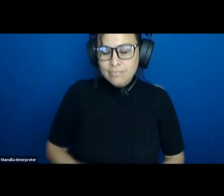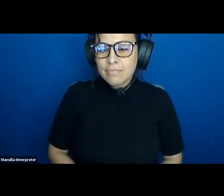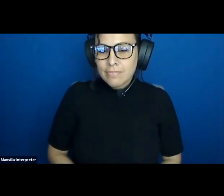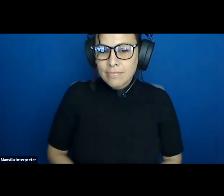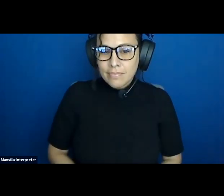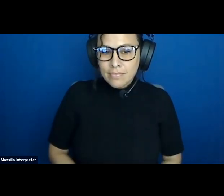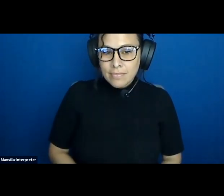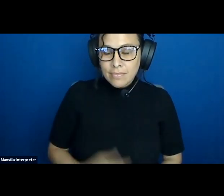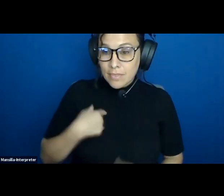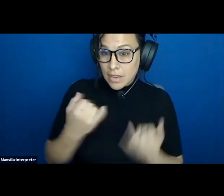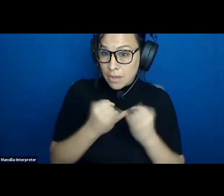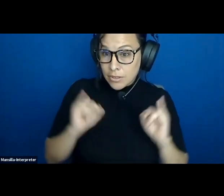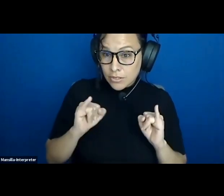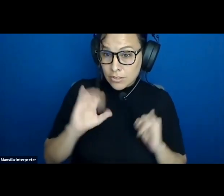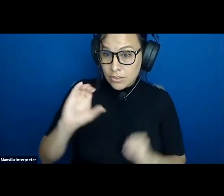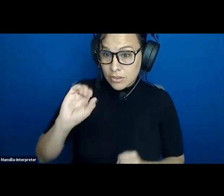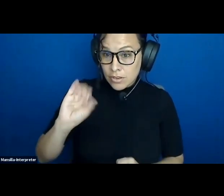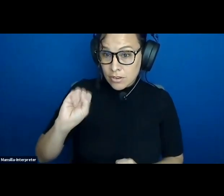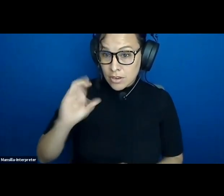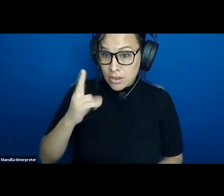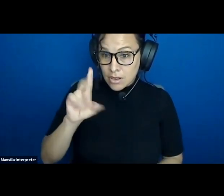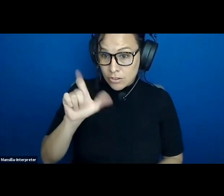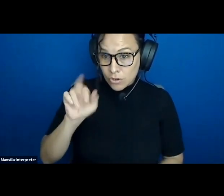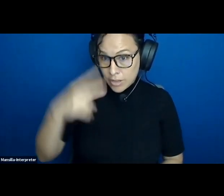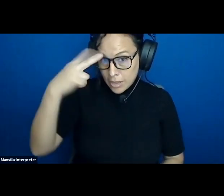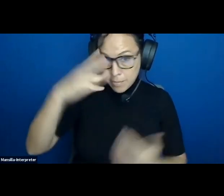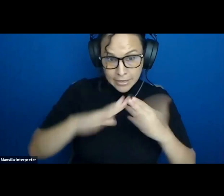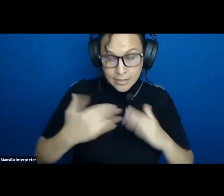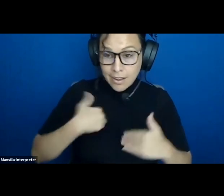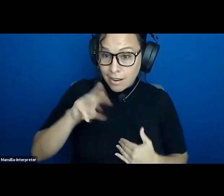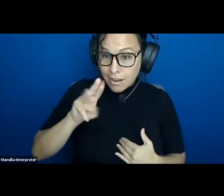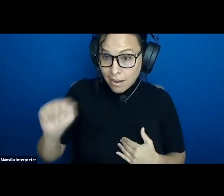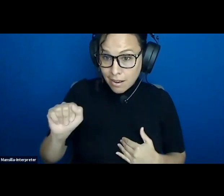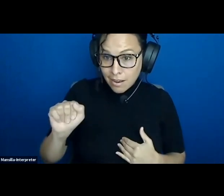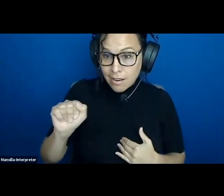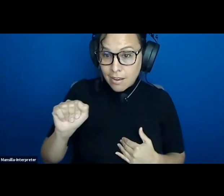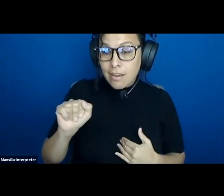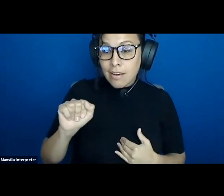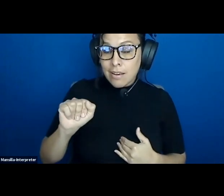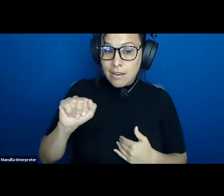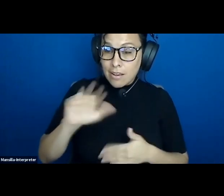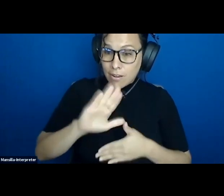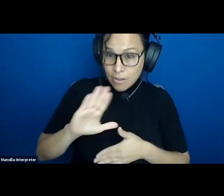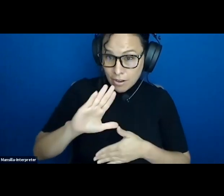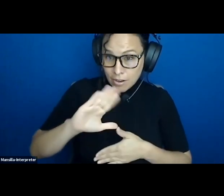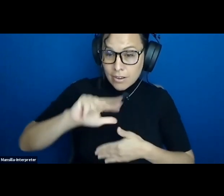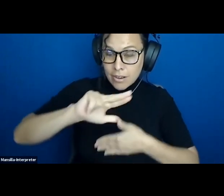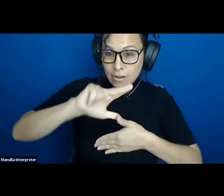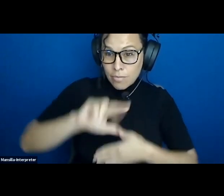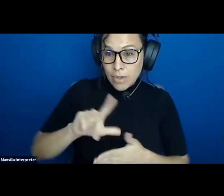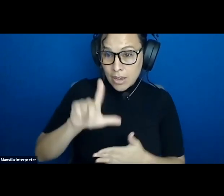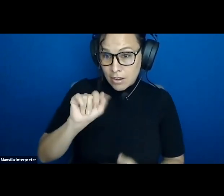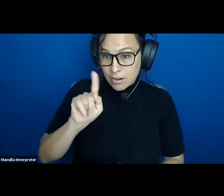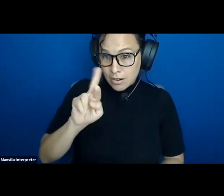am an independent scholar in Mexico City. I have a master's degree in Ibero-American literature from El Colegio de San Luis at San